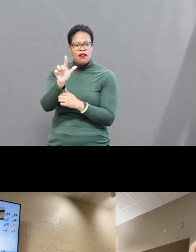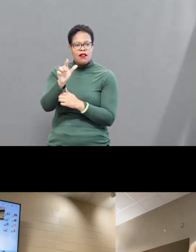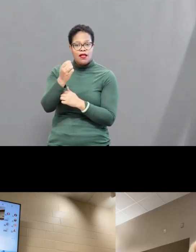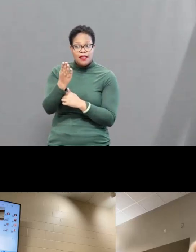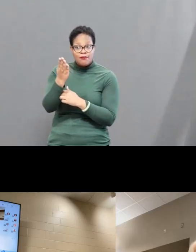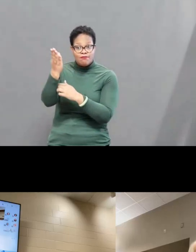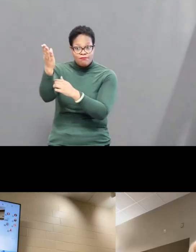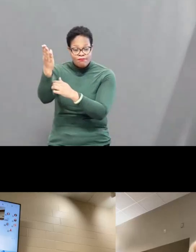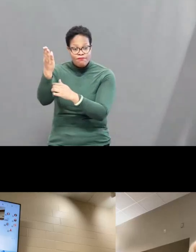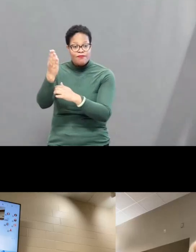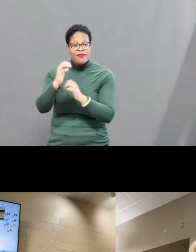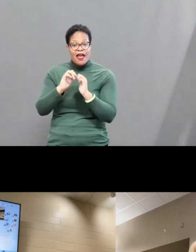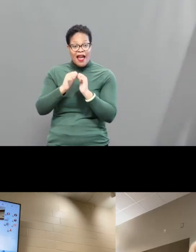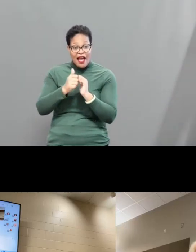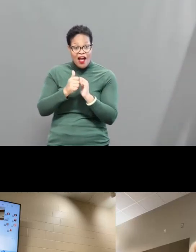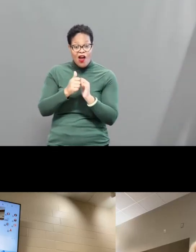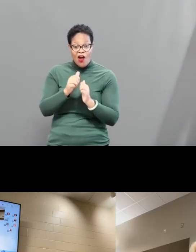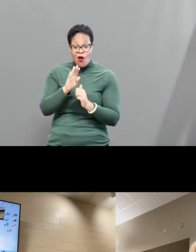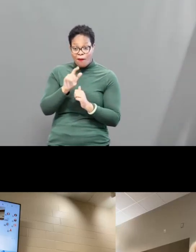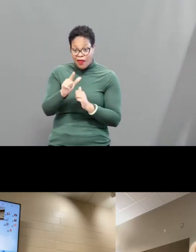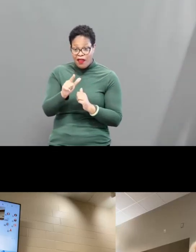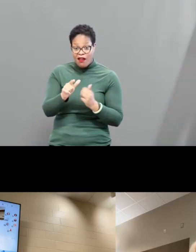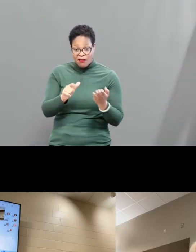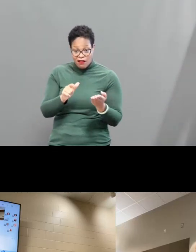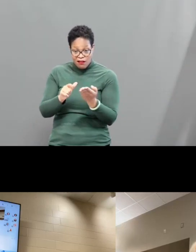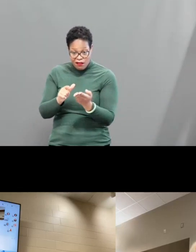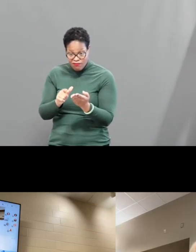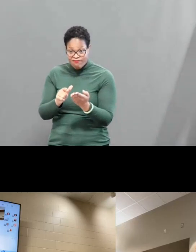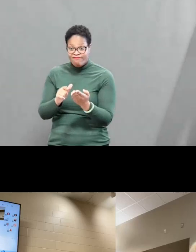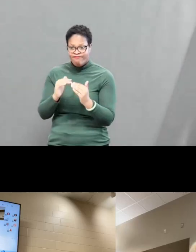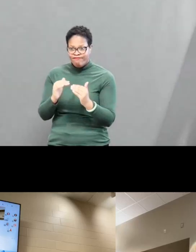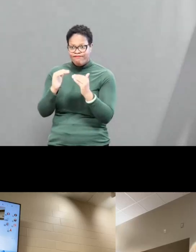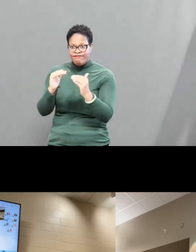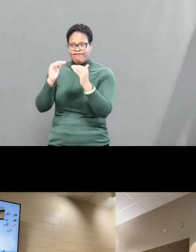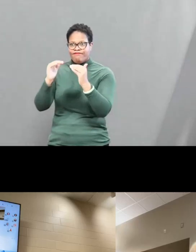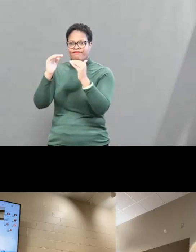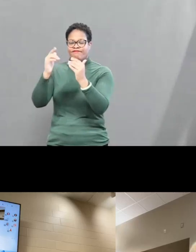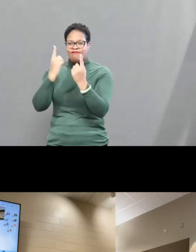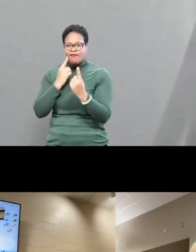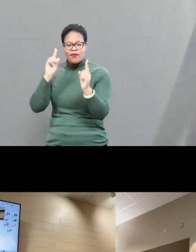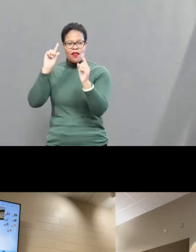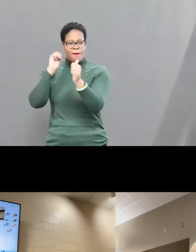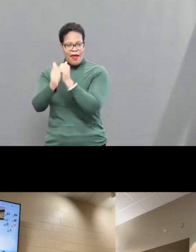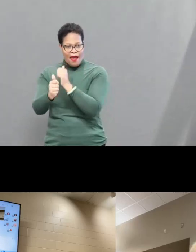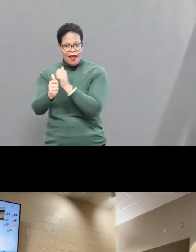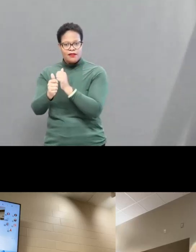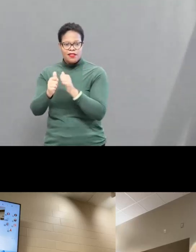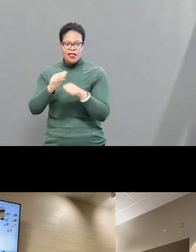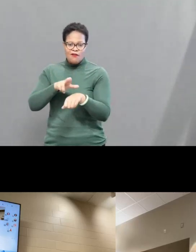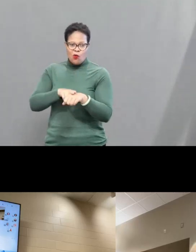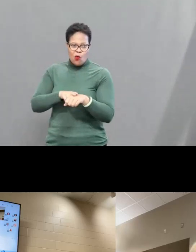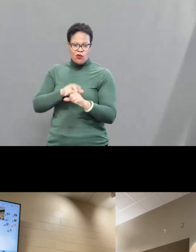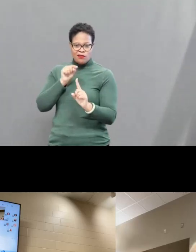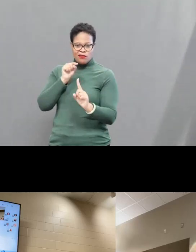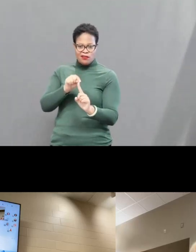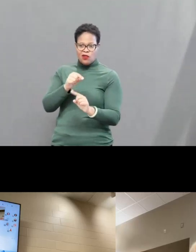and how it goes all the way through and is passed. And of course, her being deaf,